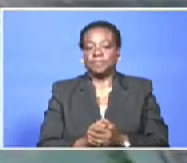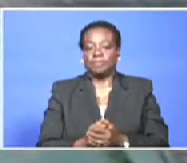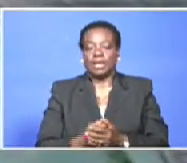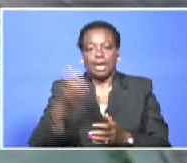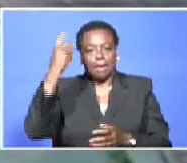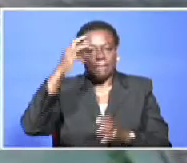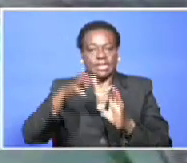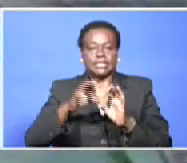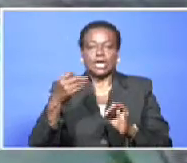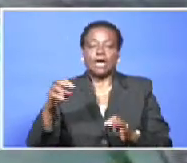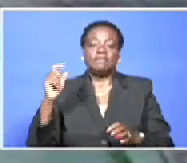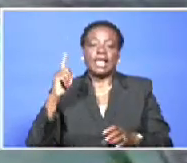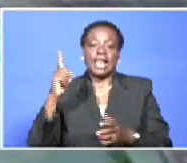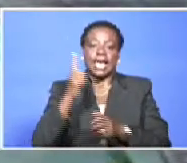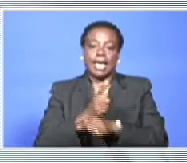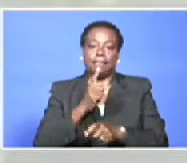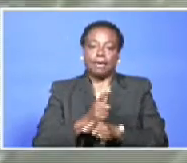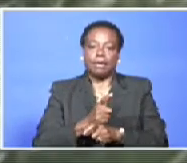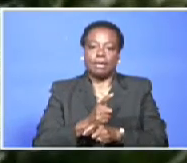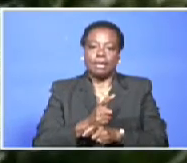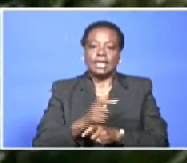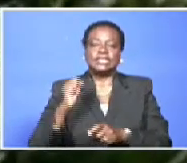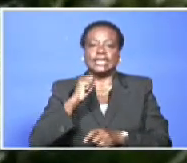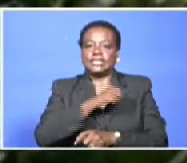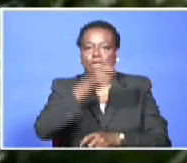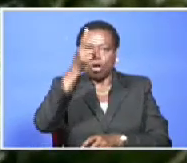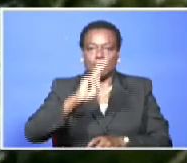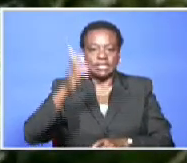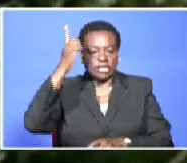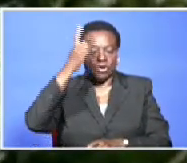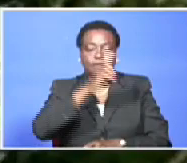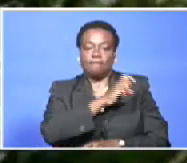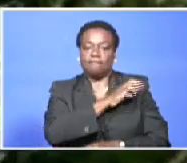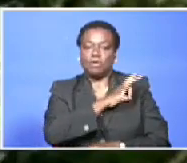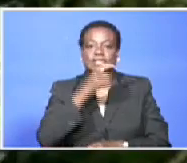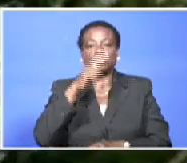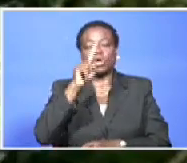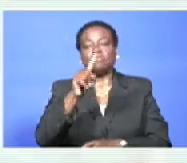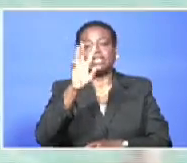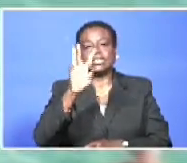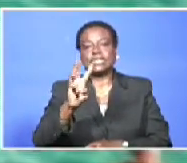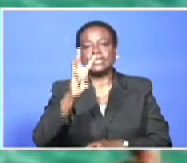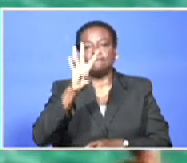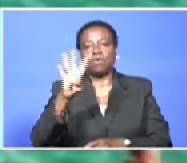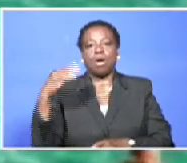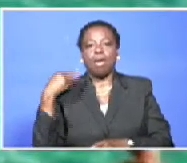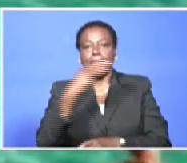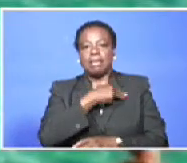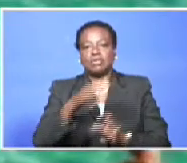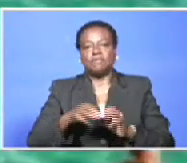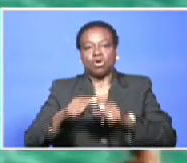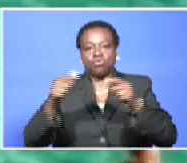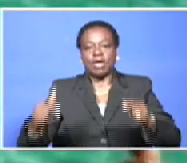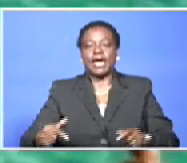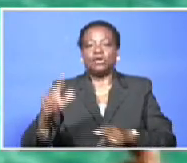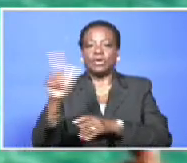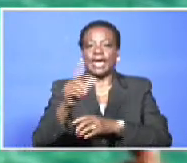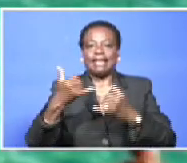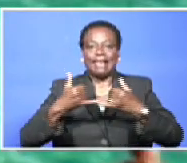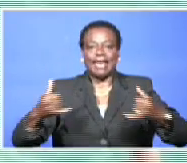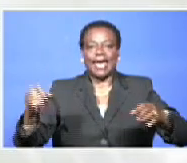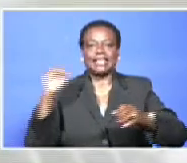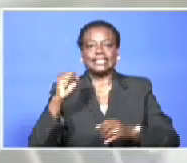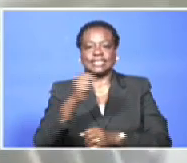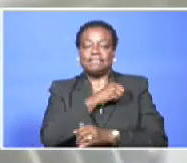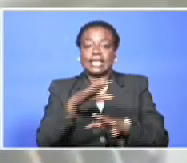Old Minister of Labor, Senator the Honorable Dion Foulkes, confirming to our news team that some 164 members of the Grand Lucayan's line staff